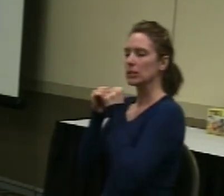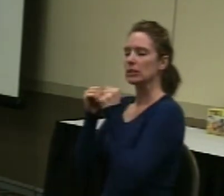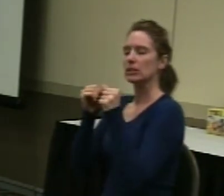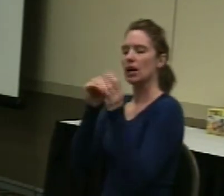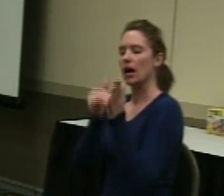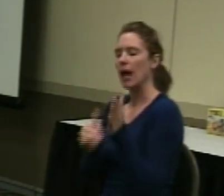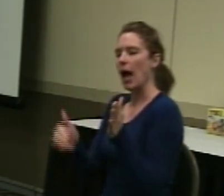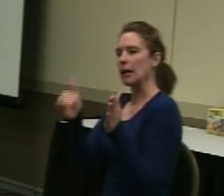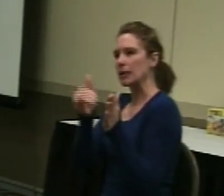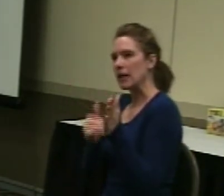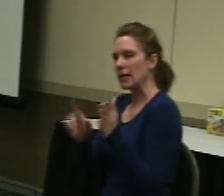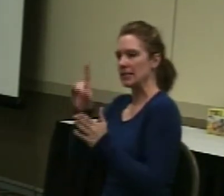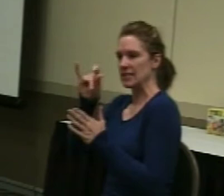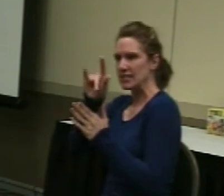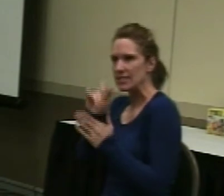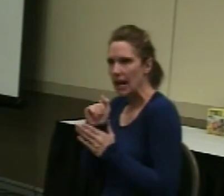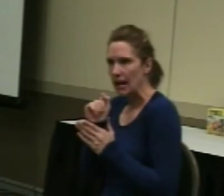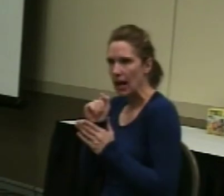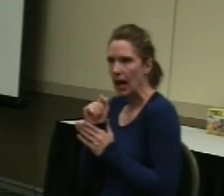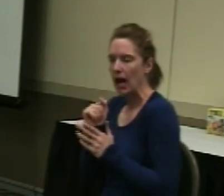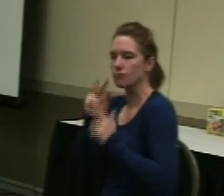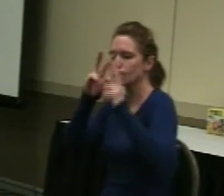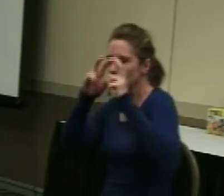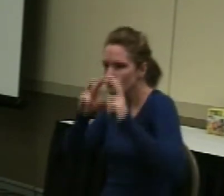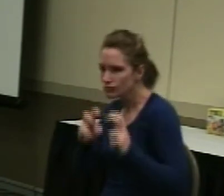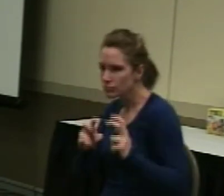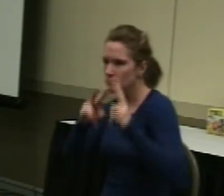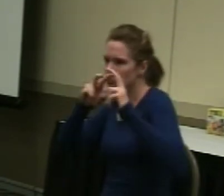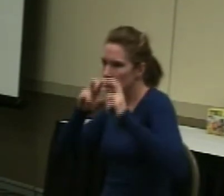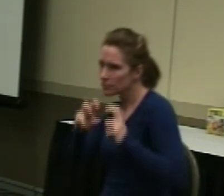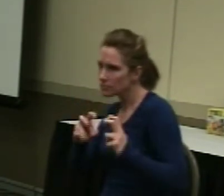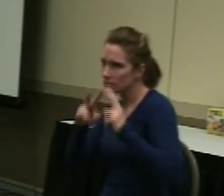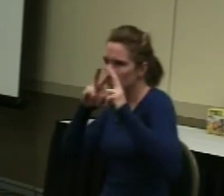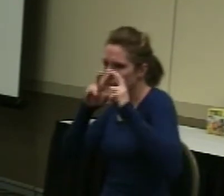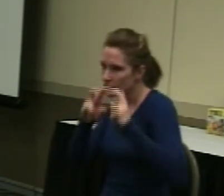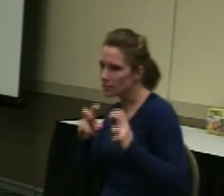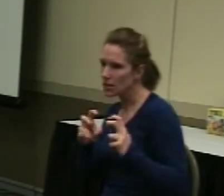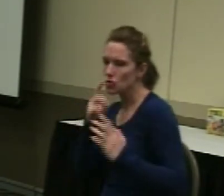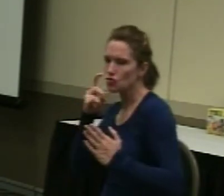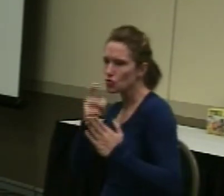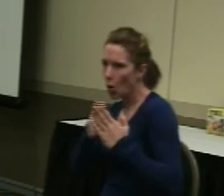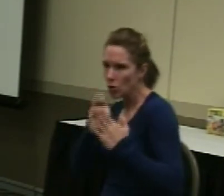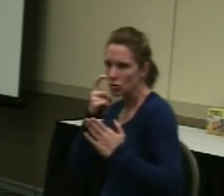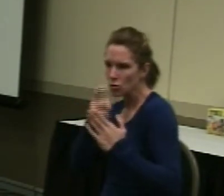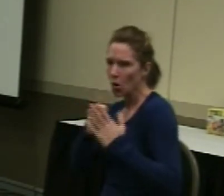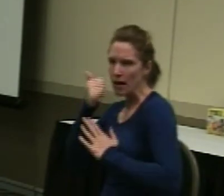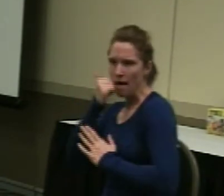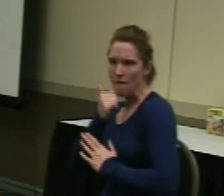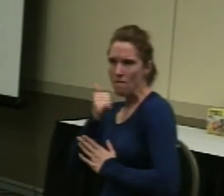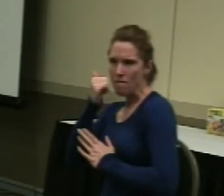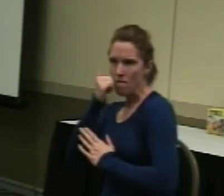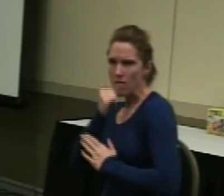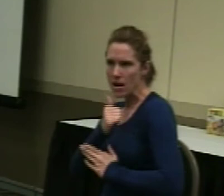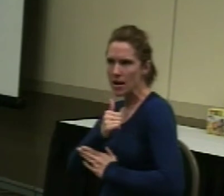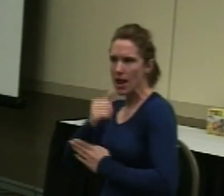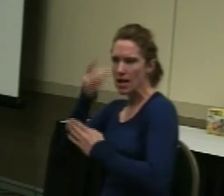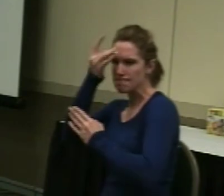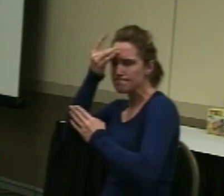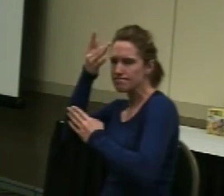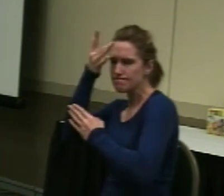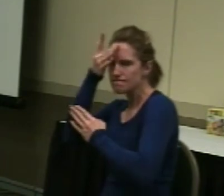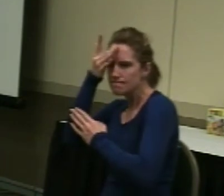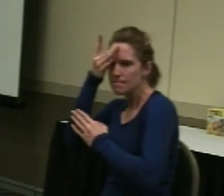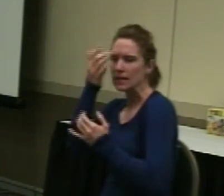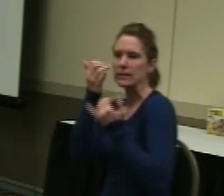ongoing data, and we will take, notice of her day by day, and we'll be making notes,